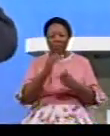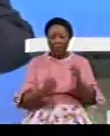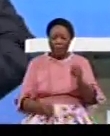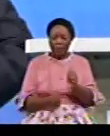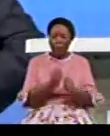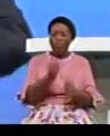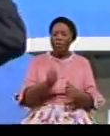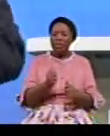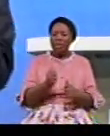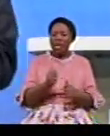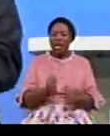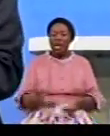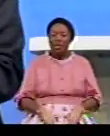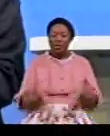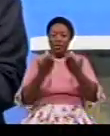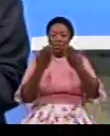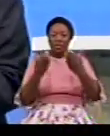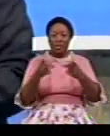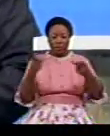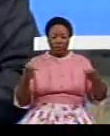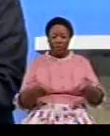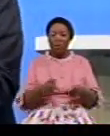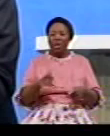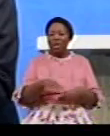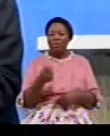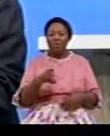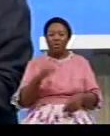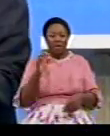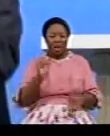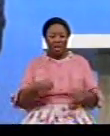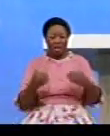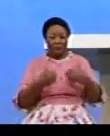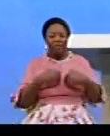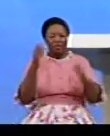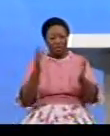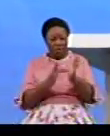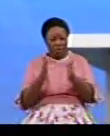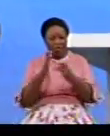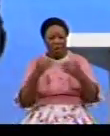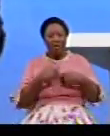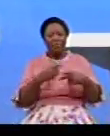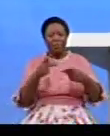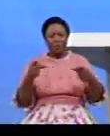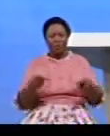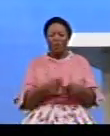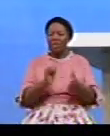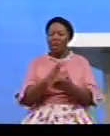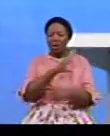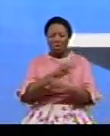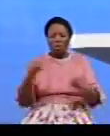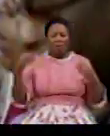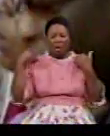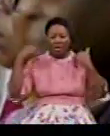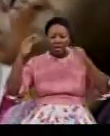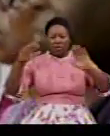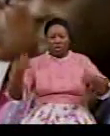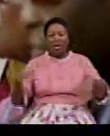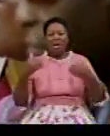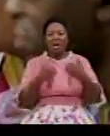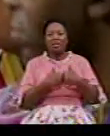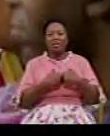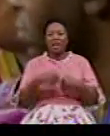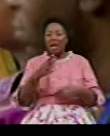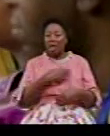Tonight you have come. He will make Jesus the Holy Spirit to bear witness with your heart, forgiven, set